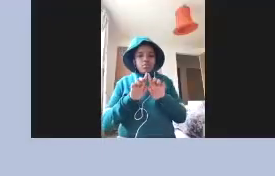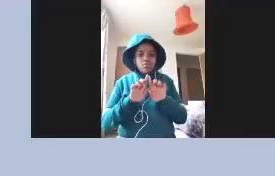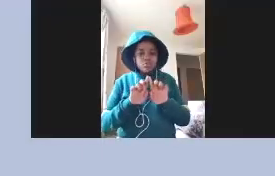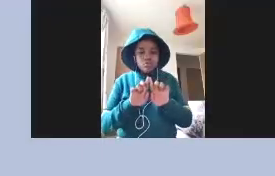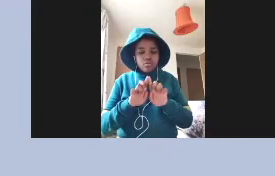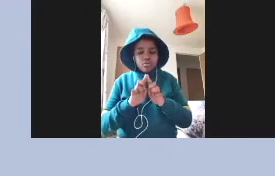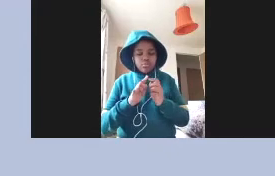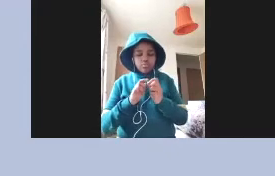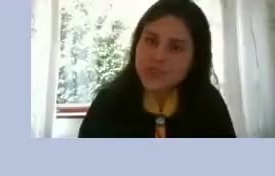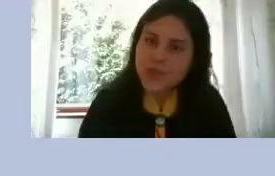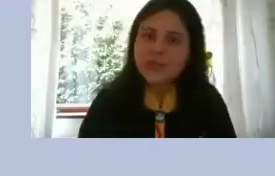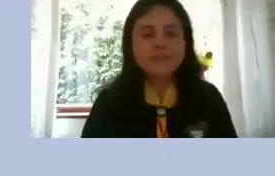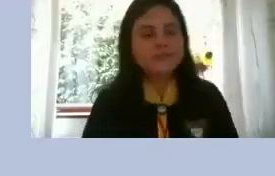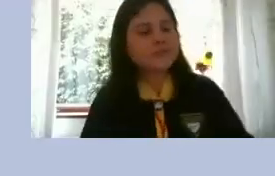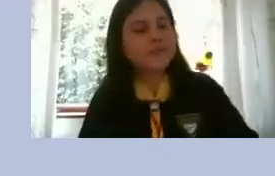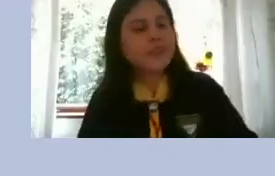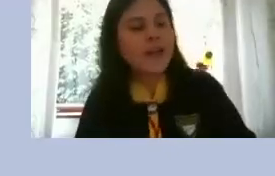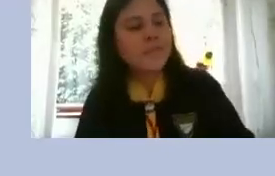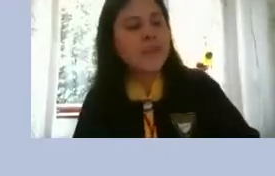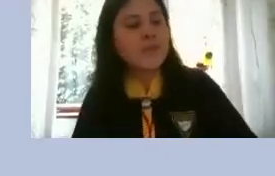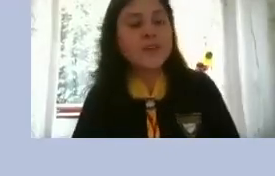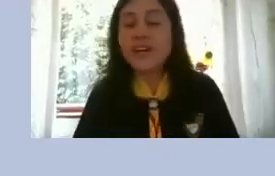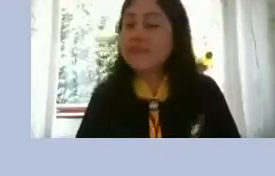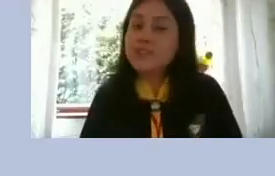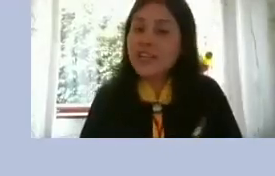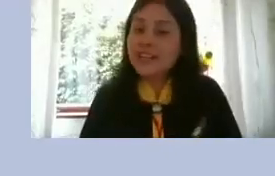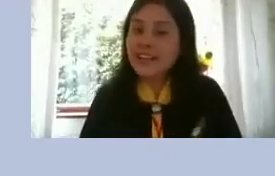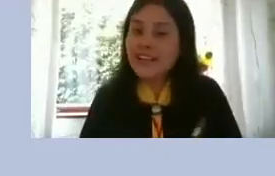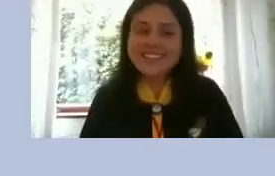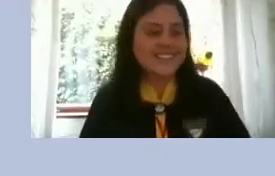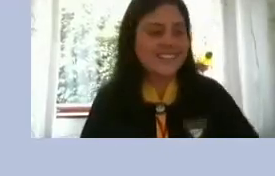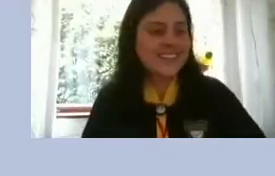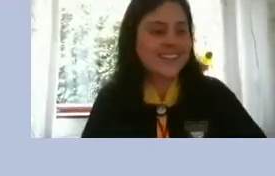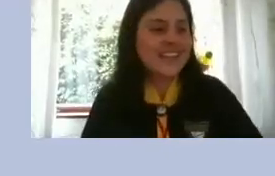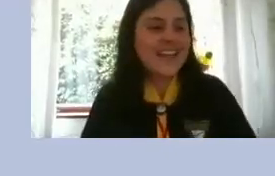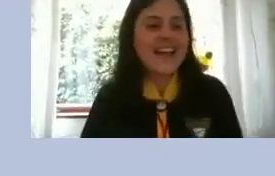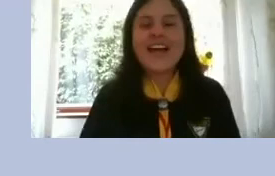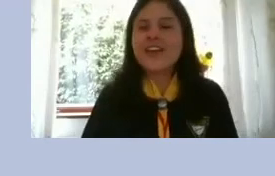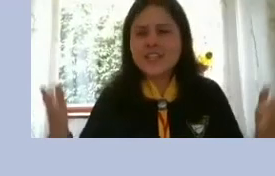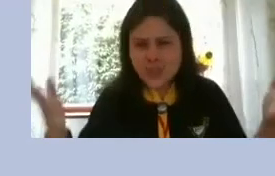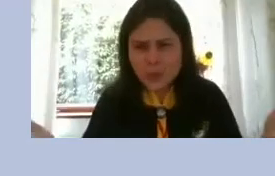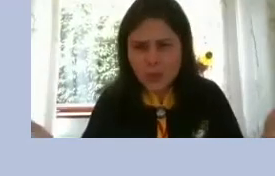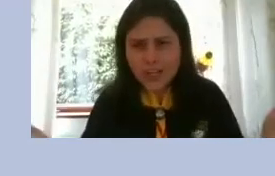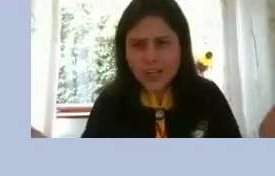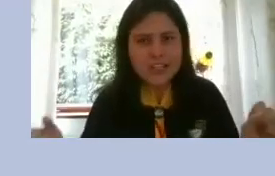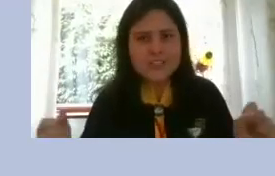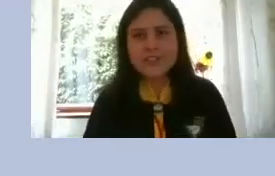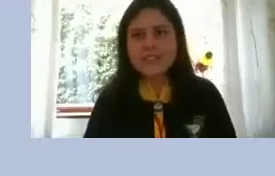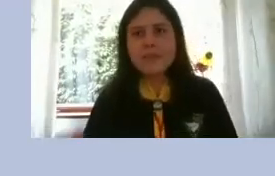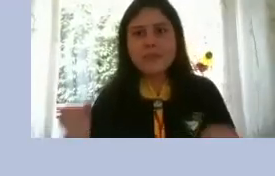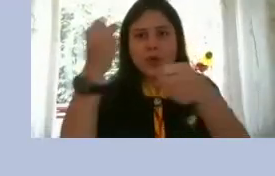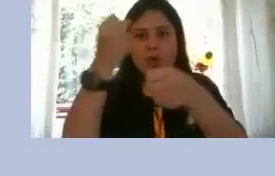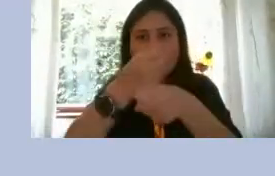I can sing a rainbow too. Okay, that's a short song. But you have also learned the colors, yes? And there are some more colors,